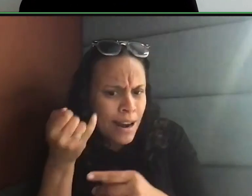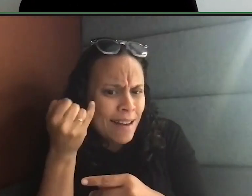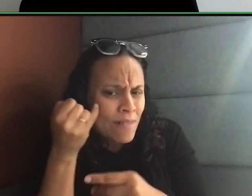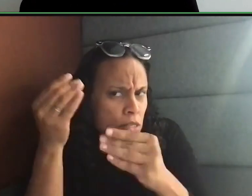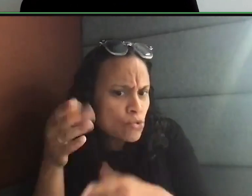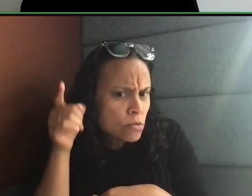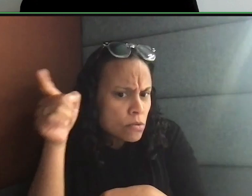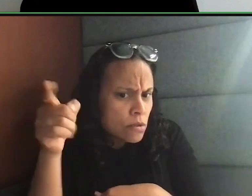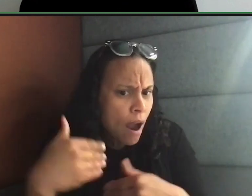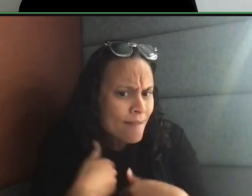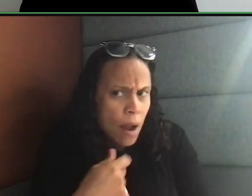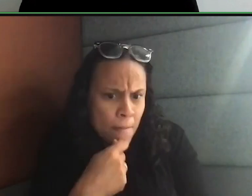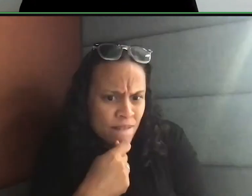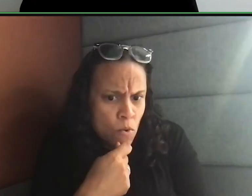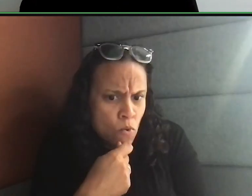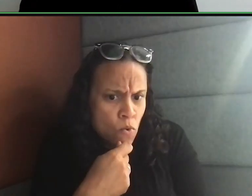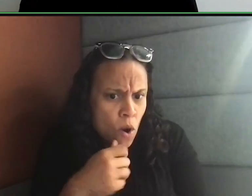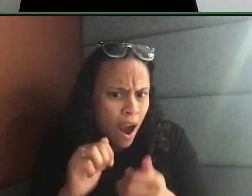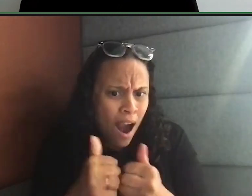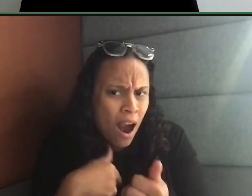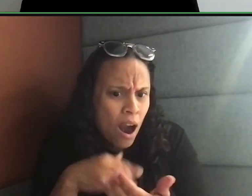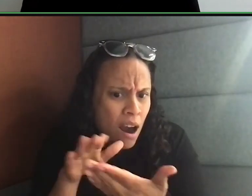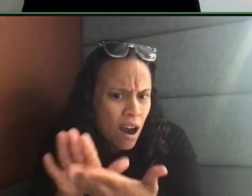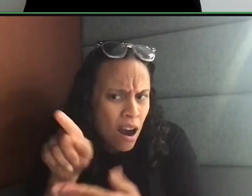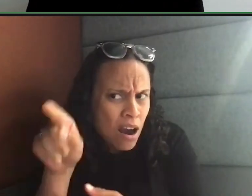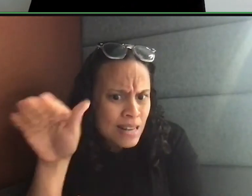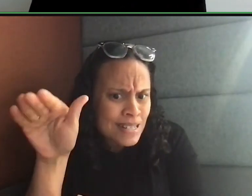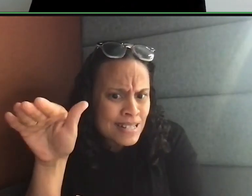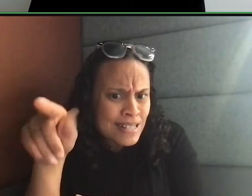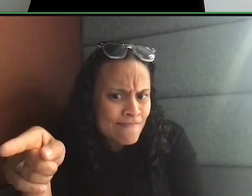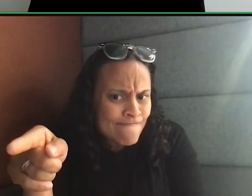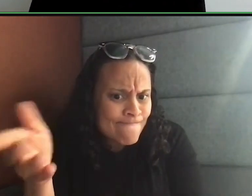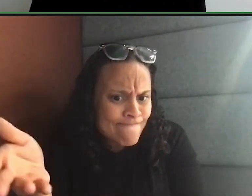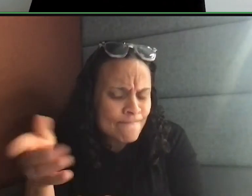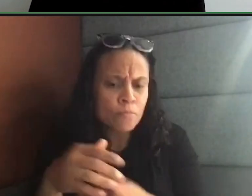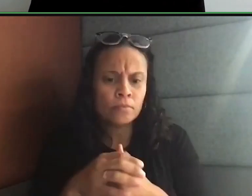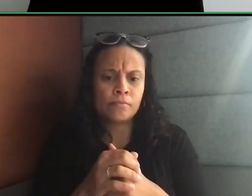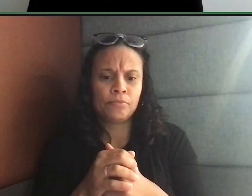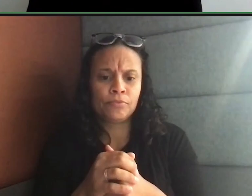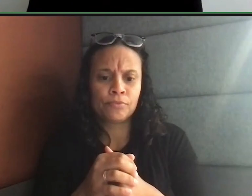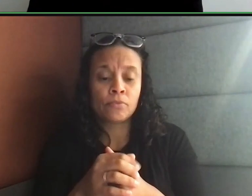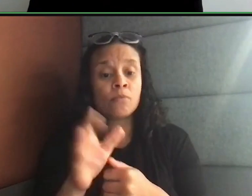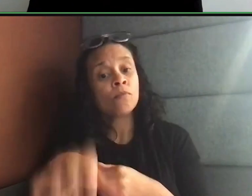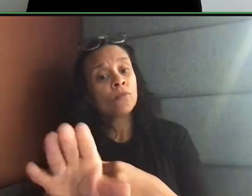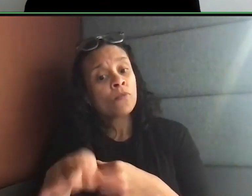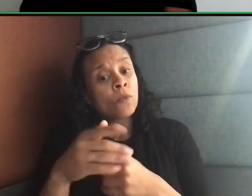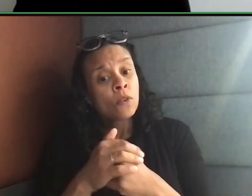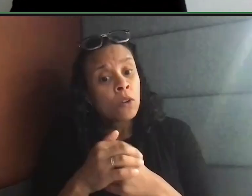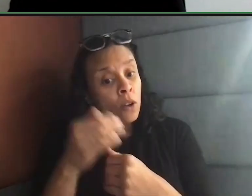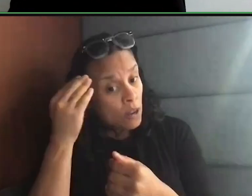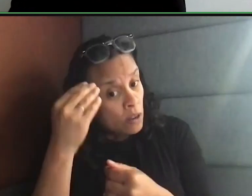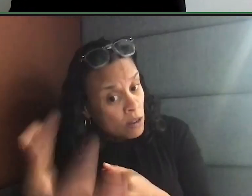and mention that a student may choose a verbatim method in one type of class, depending on the